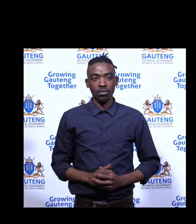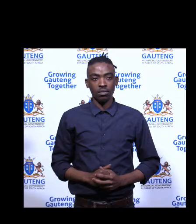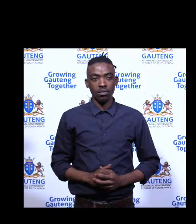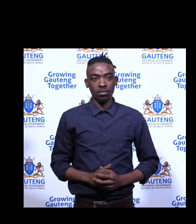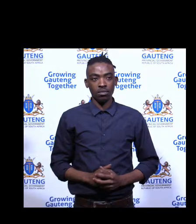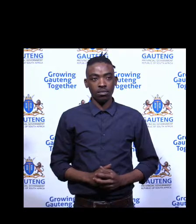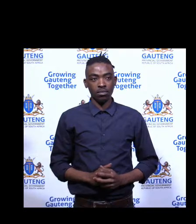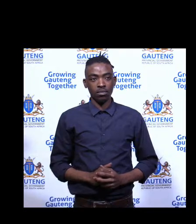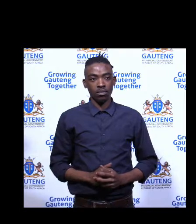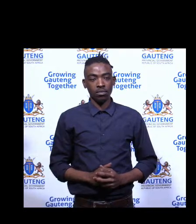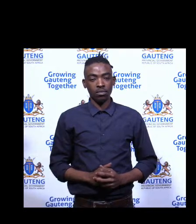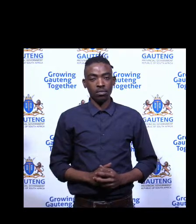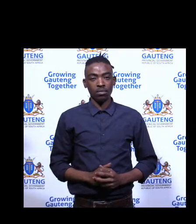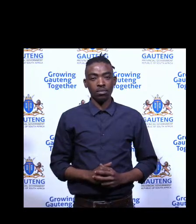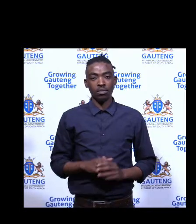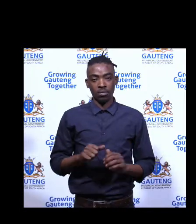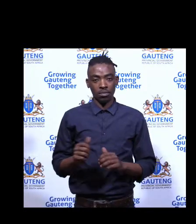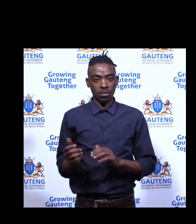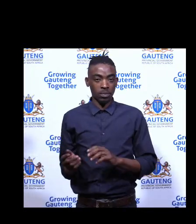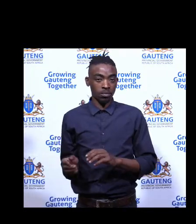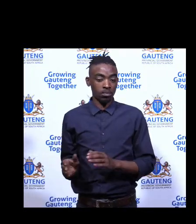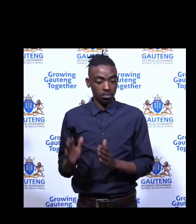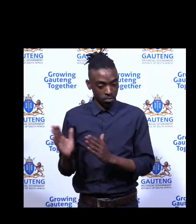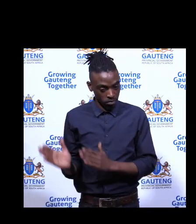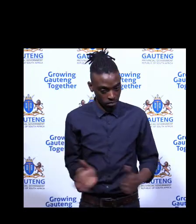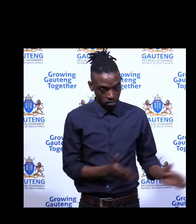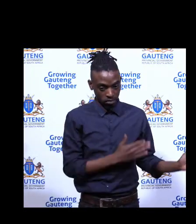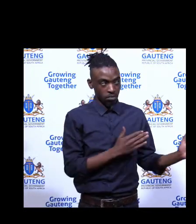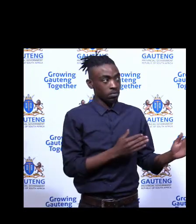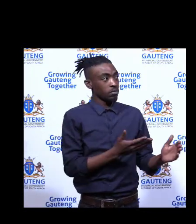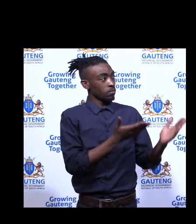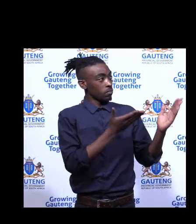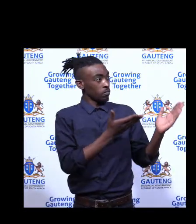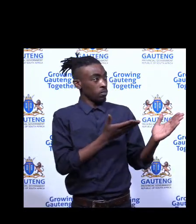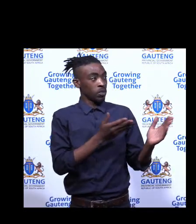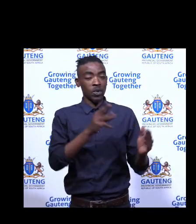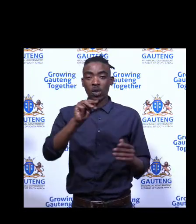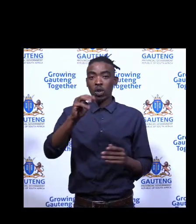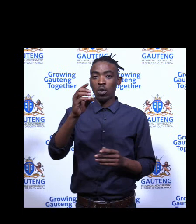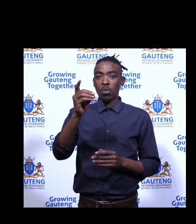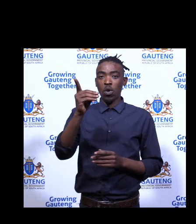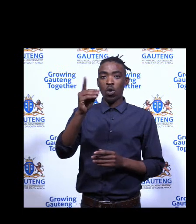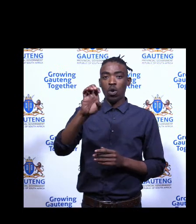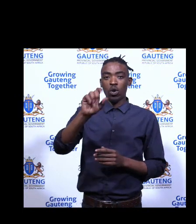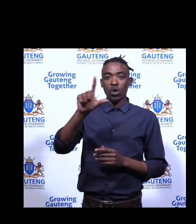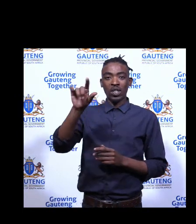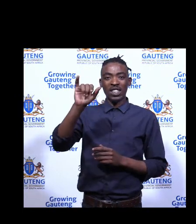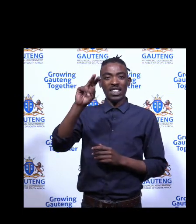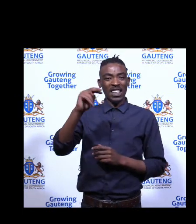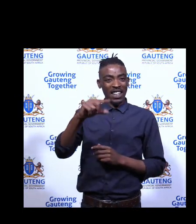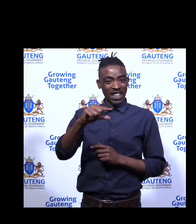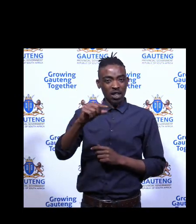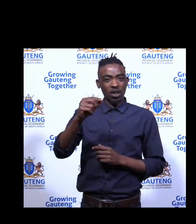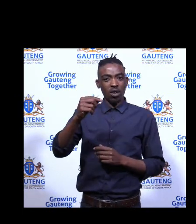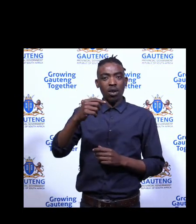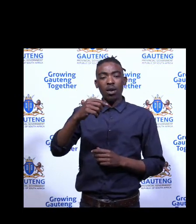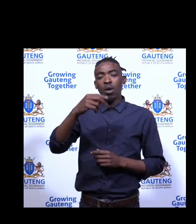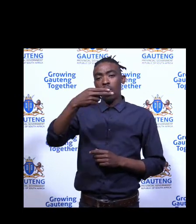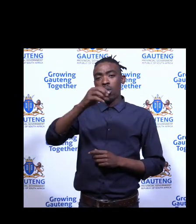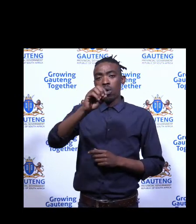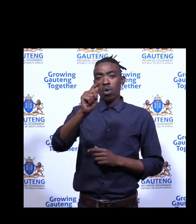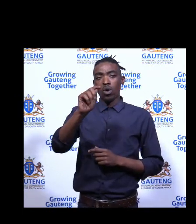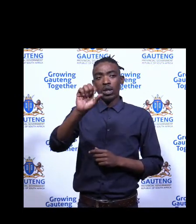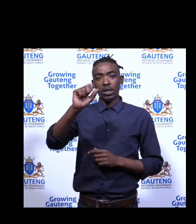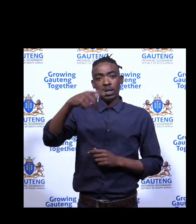All right, so let's go to the question of modeling hotspots, because in order to be able to model, we have to first understand from the